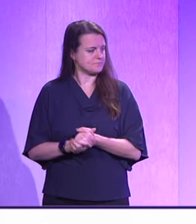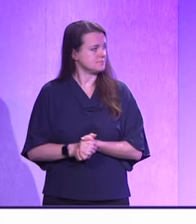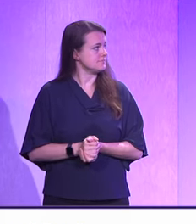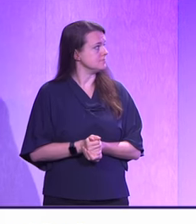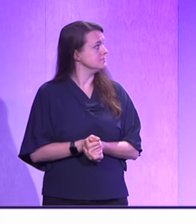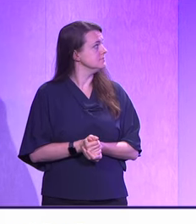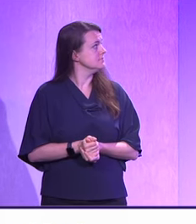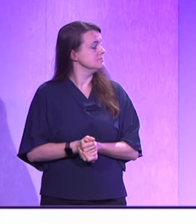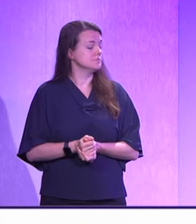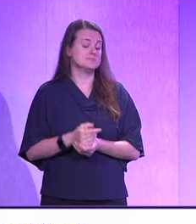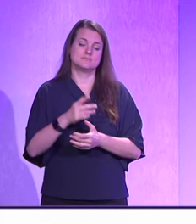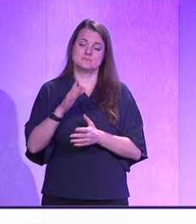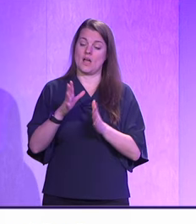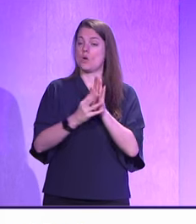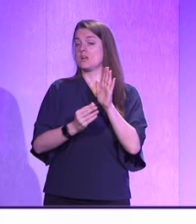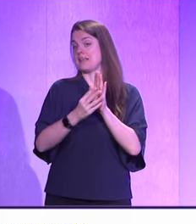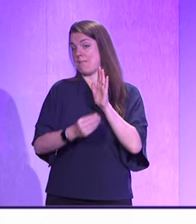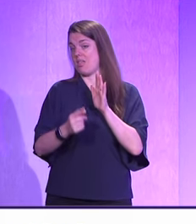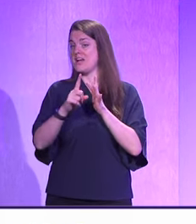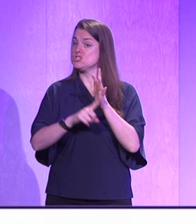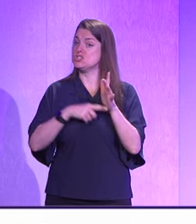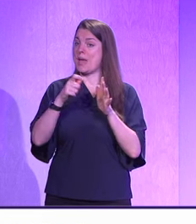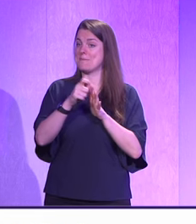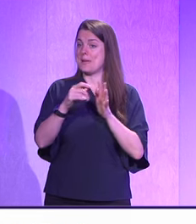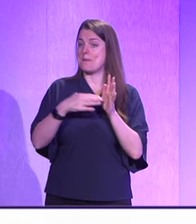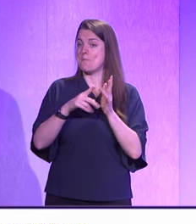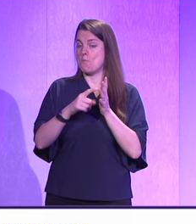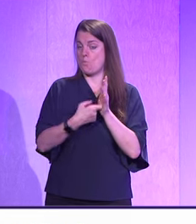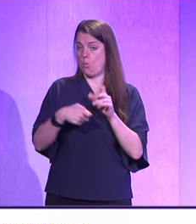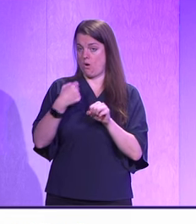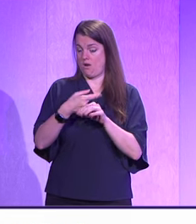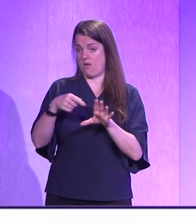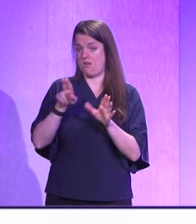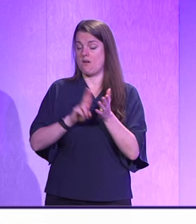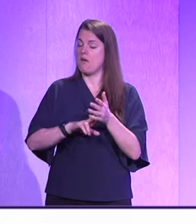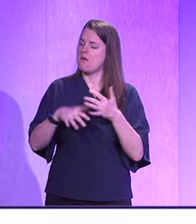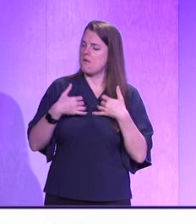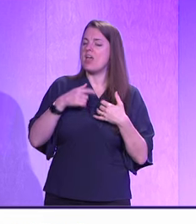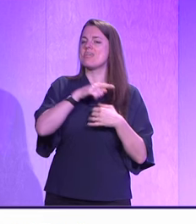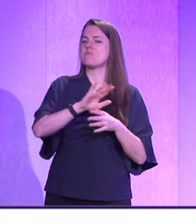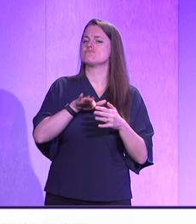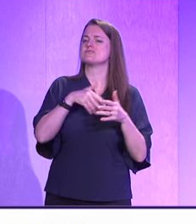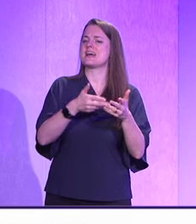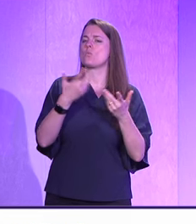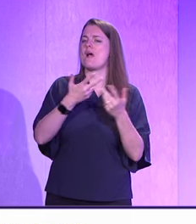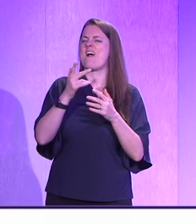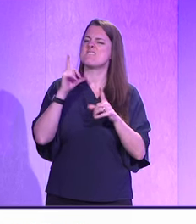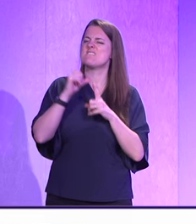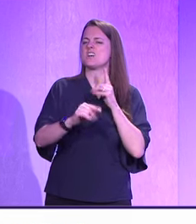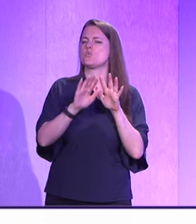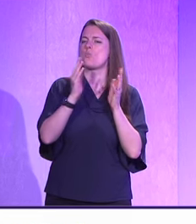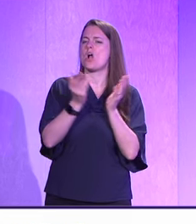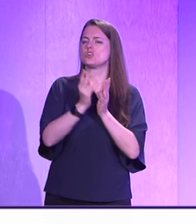There's a really interesting case study from JP Morgan. They presented it at Fast Flow Conference